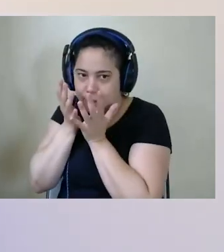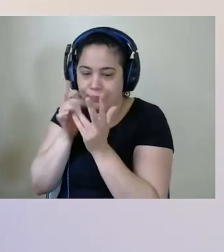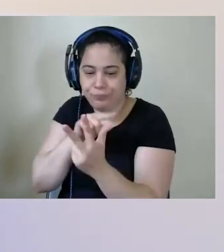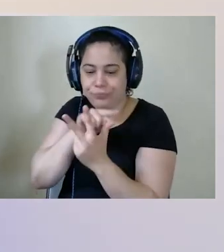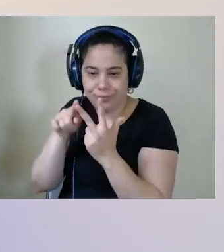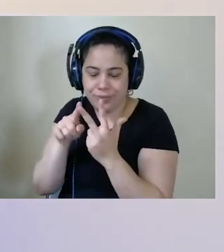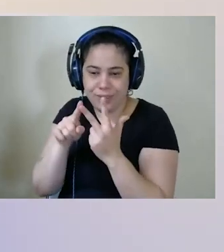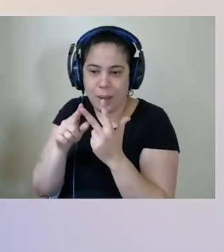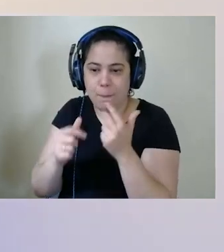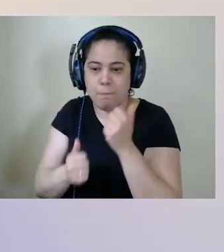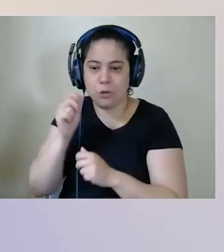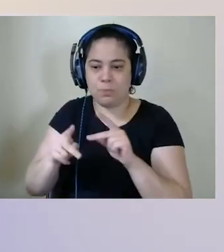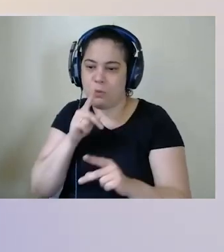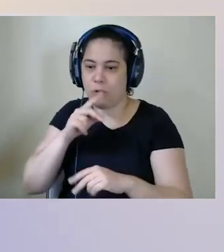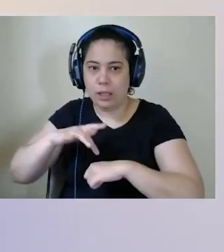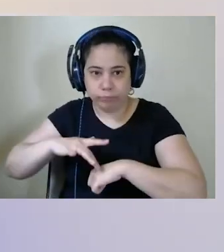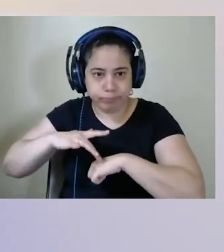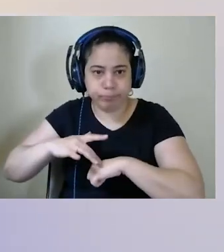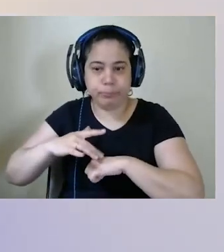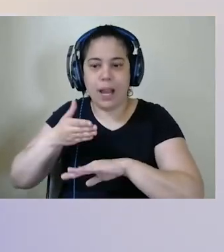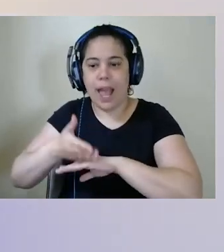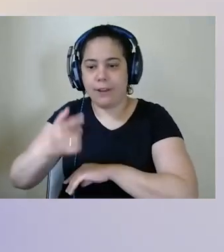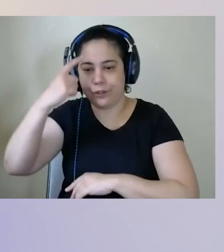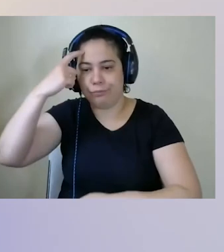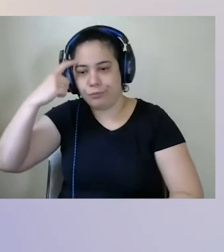dealing with trauma.